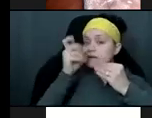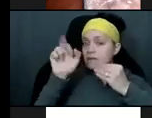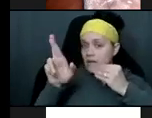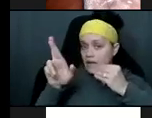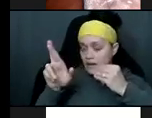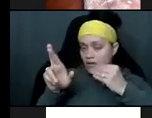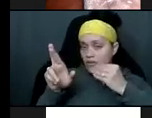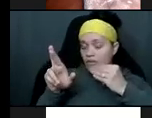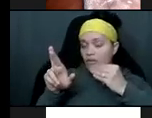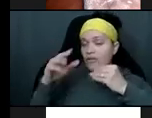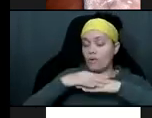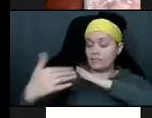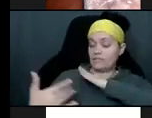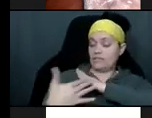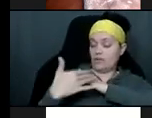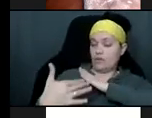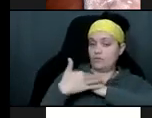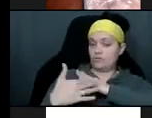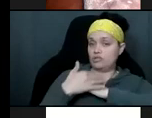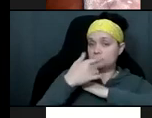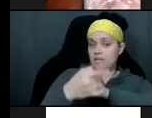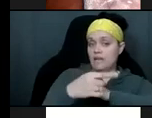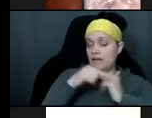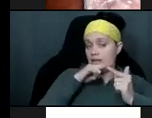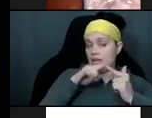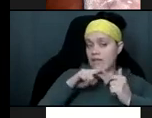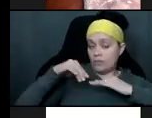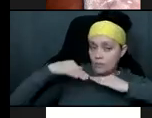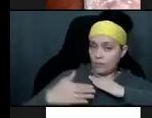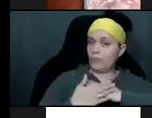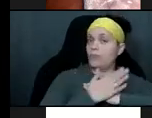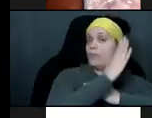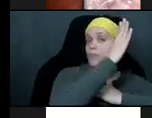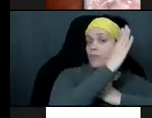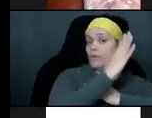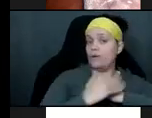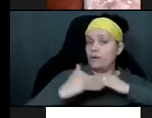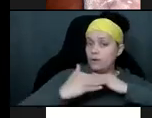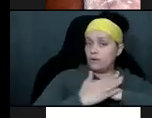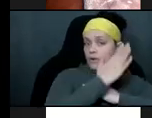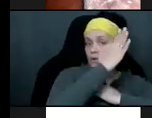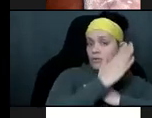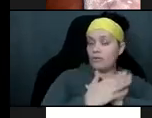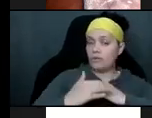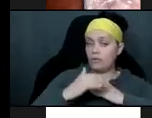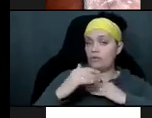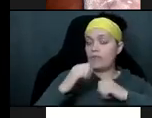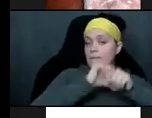where there are coastal plains in this case, and then pushing forward and running into the Great Dividing